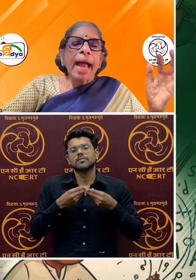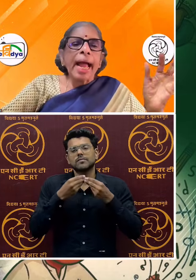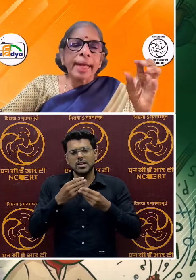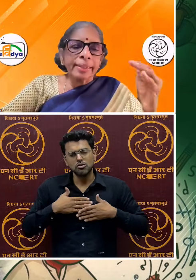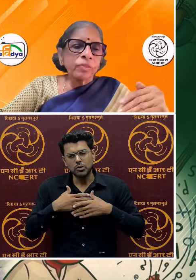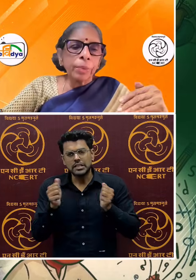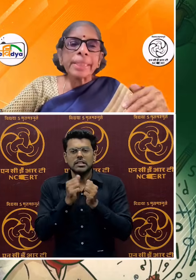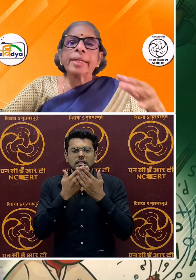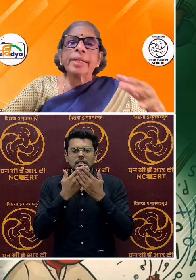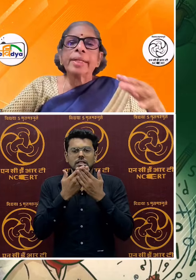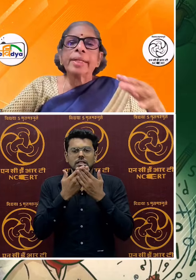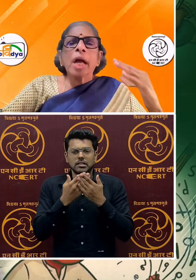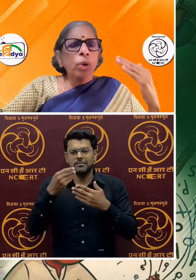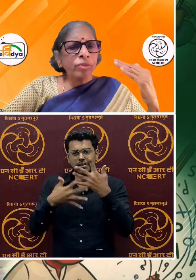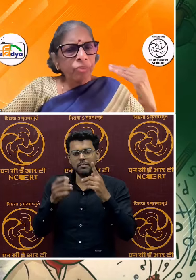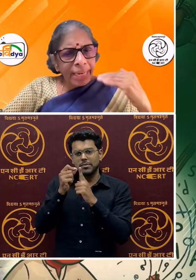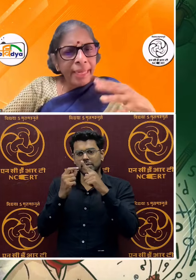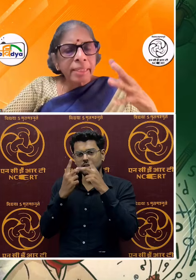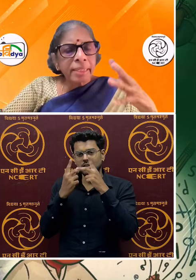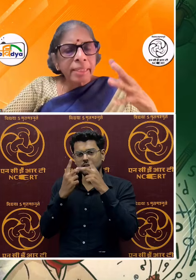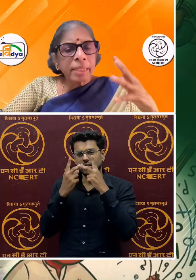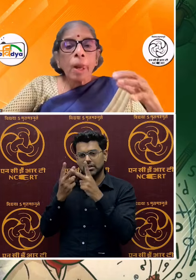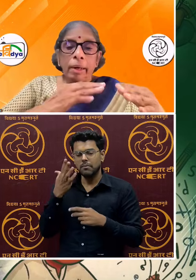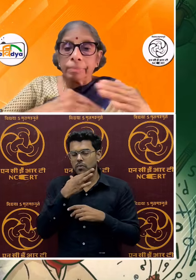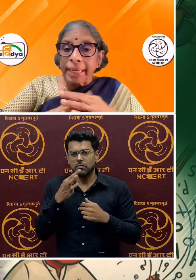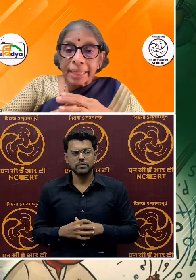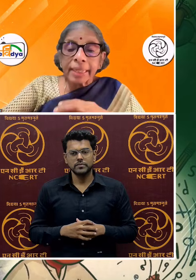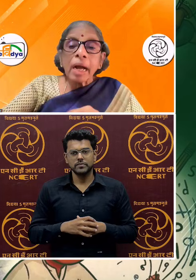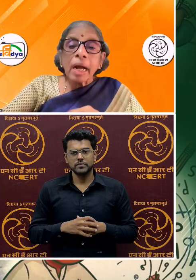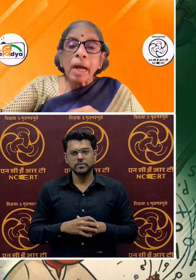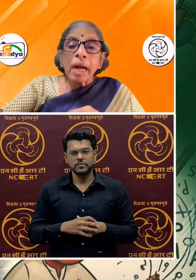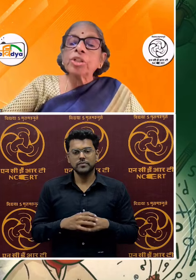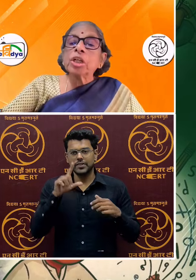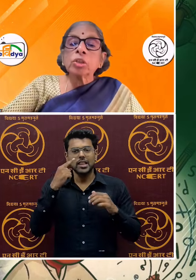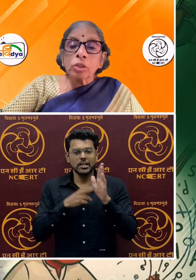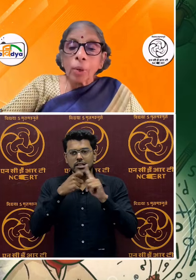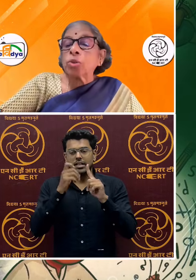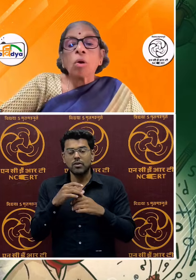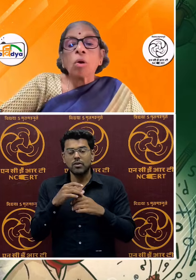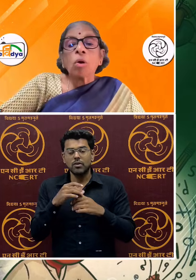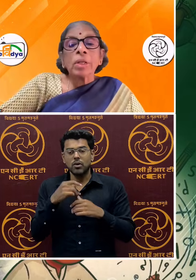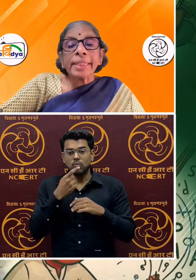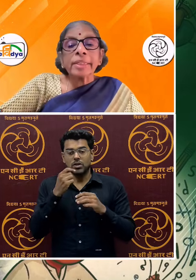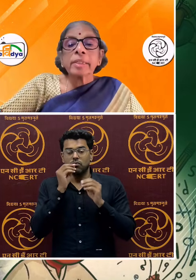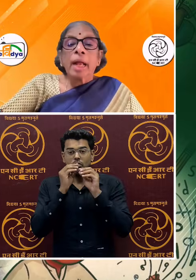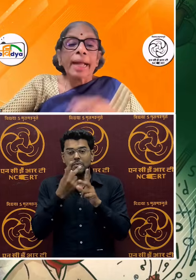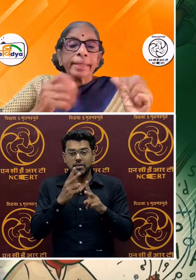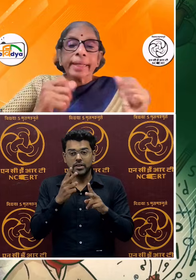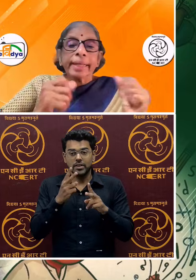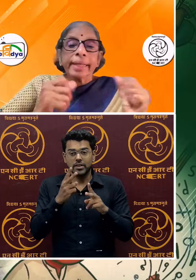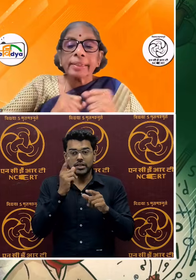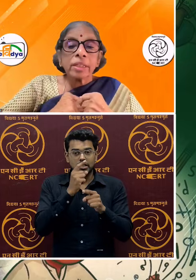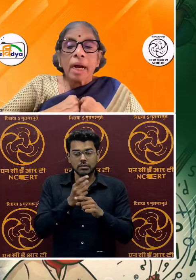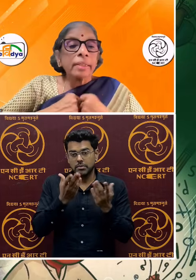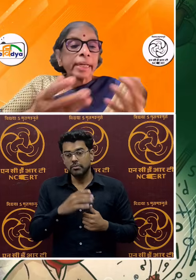enjoyment. And I think the following slides, you have some very nice links which throw light to all the teachers. I